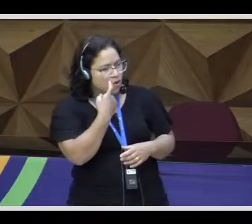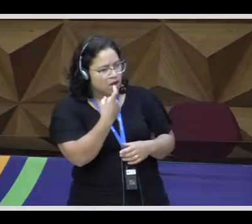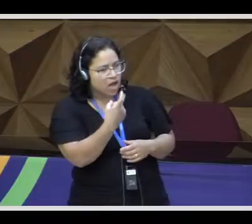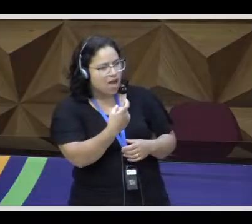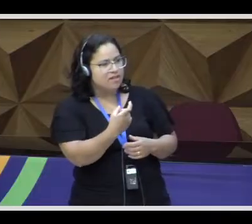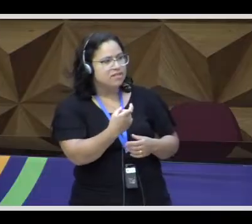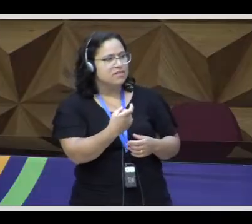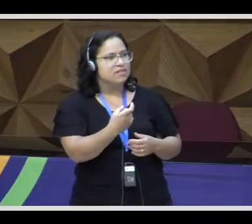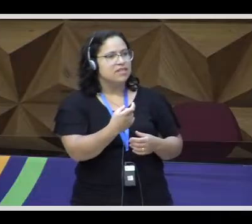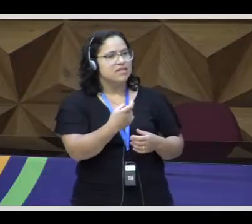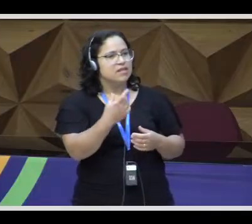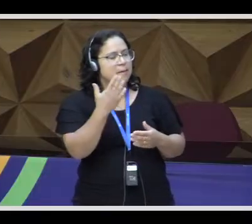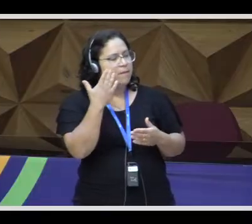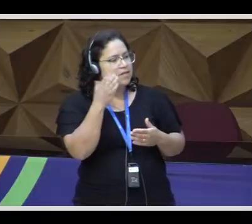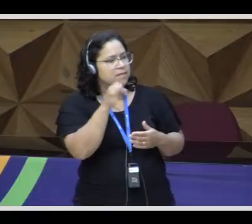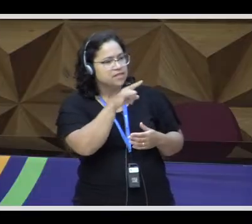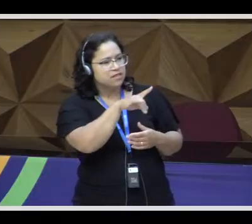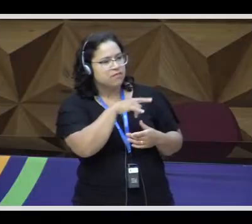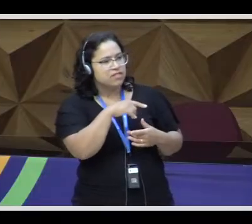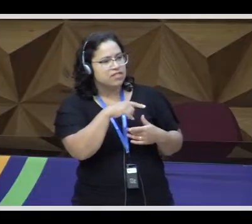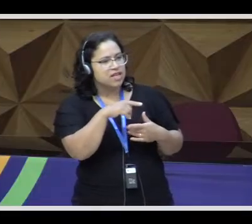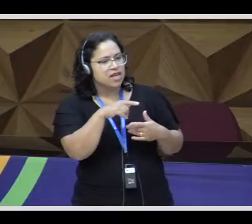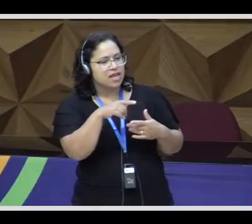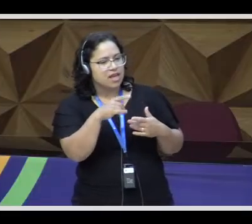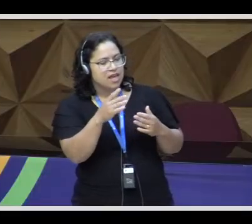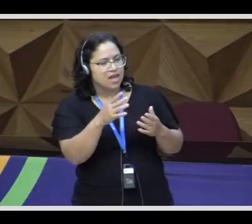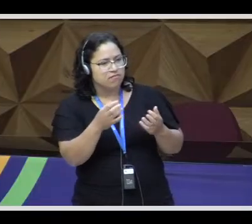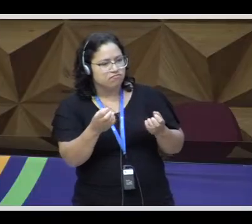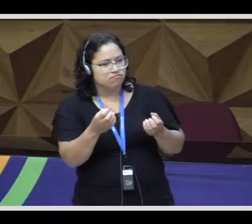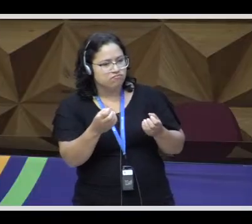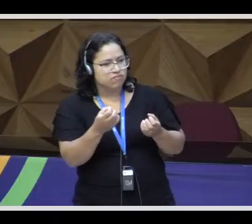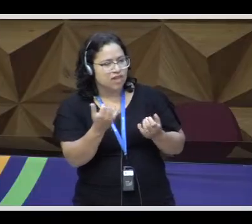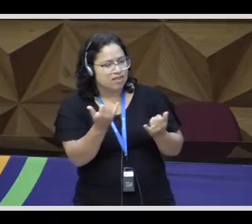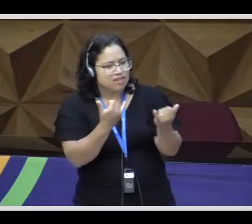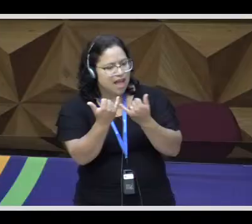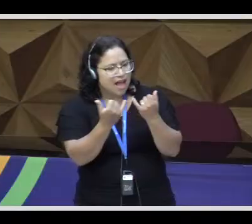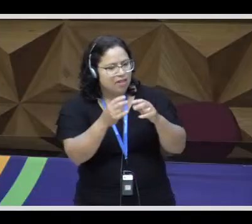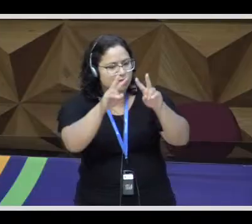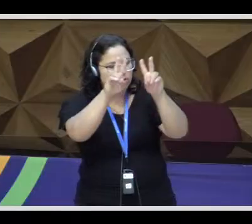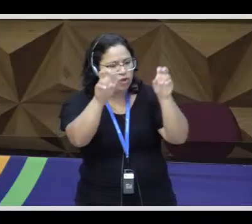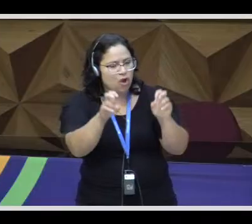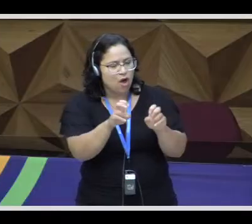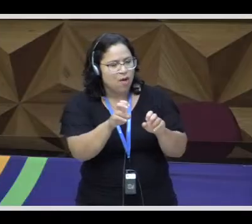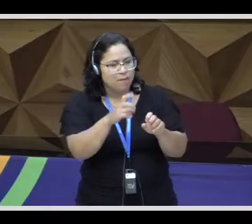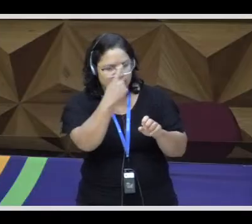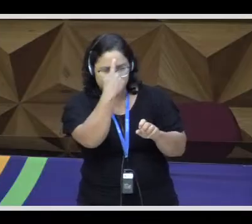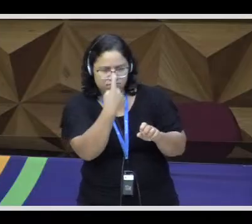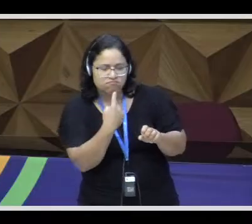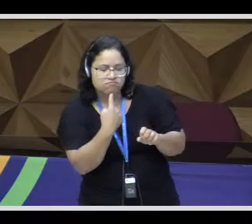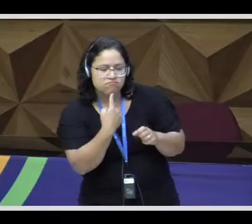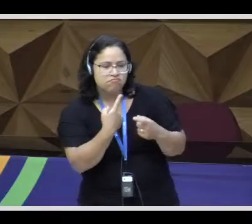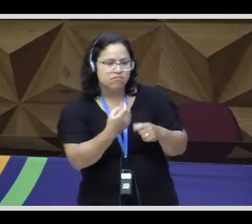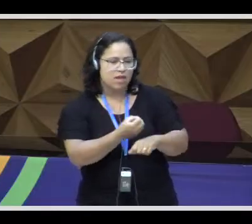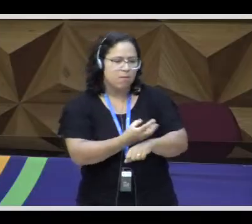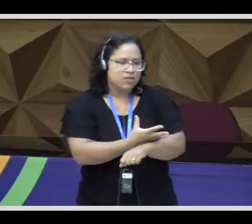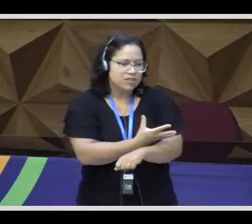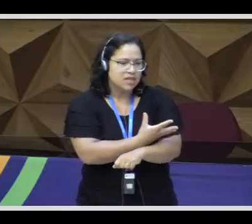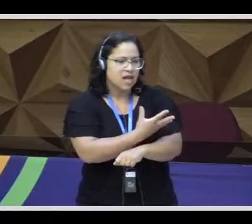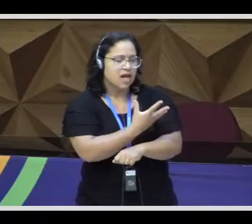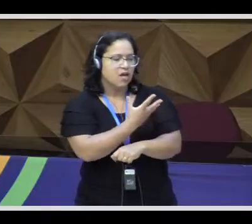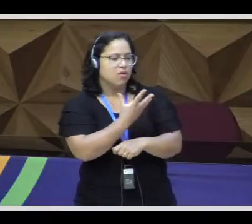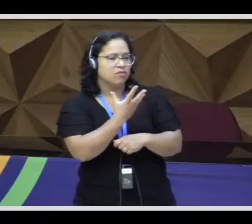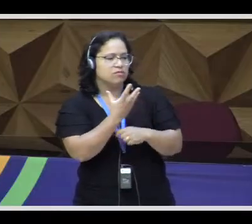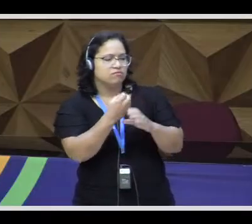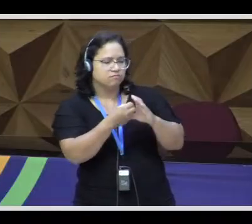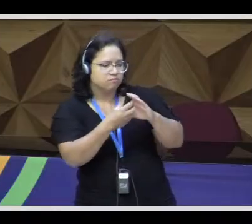of variables, emotions, personality traits, and a little about how do